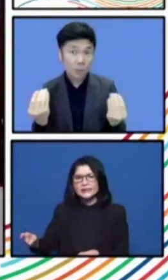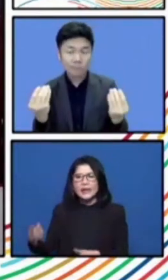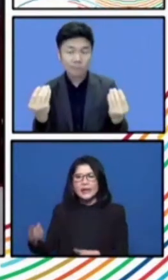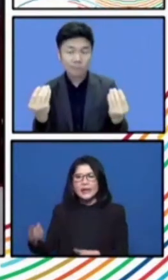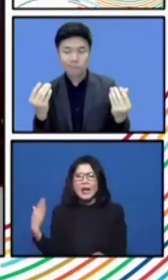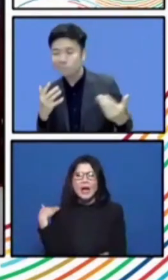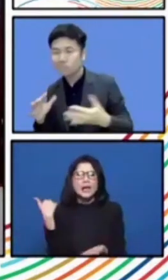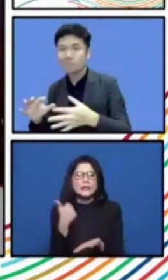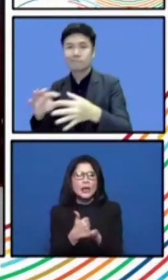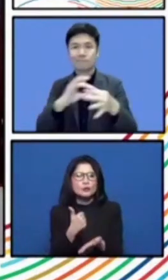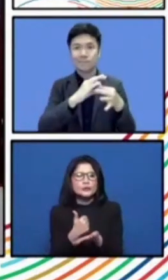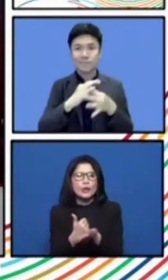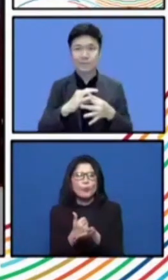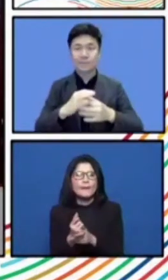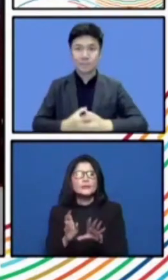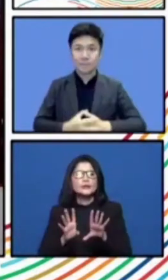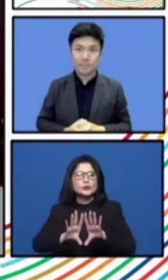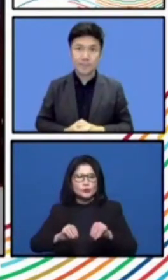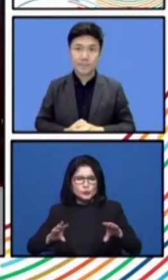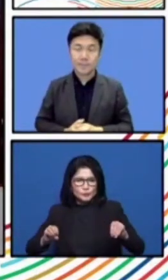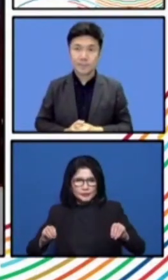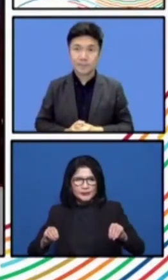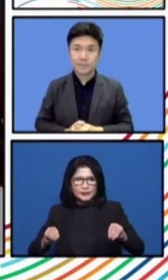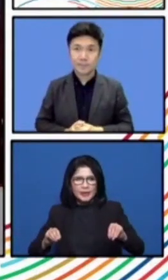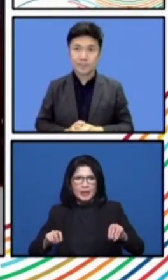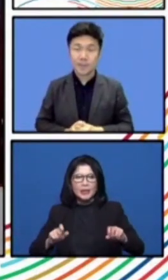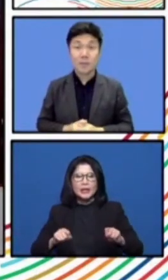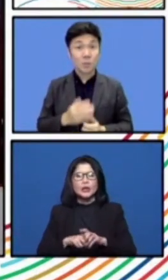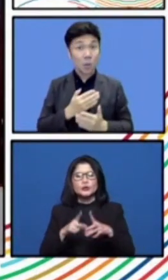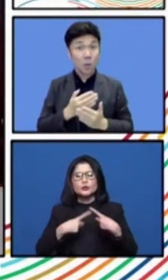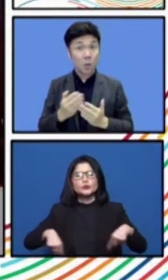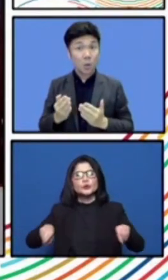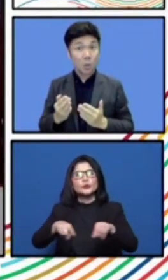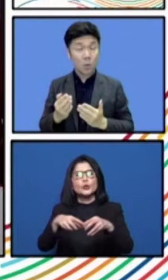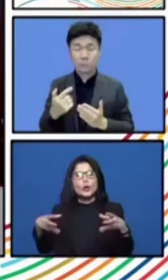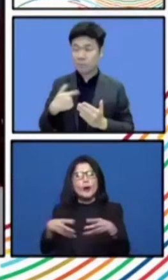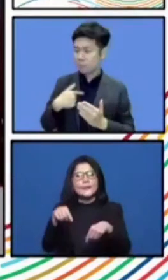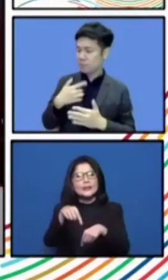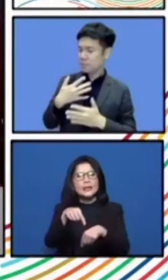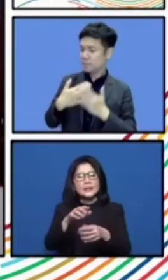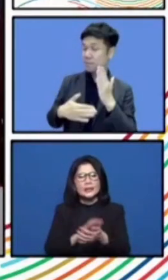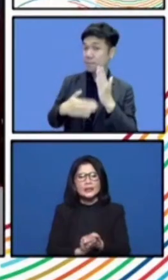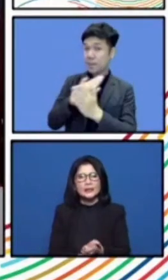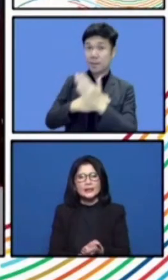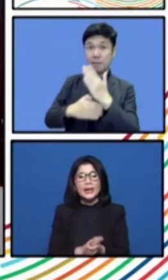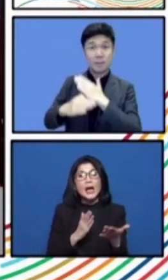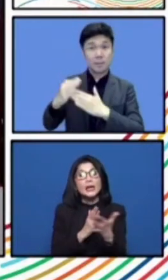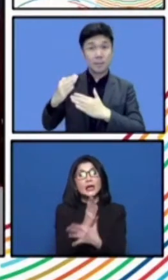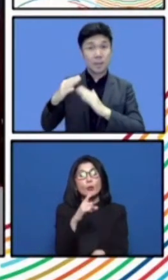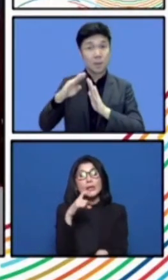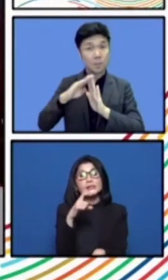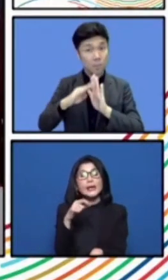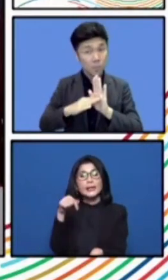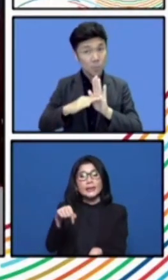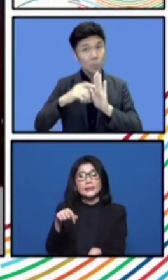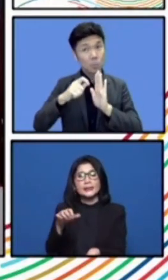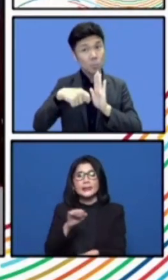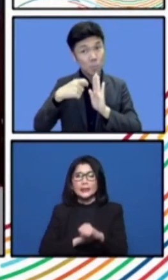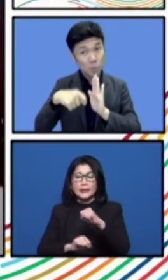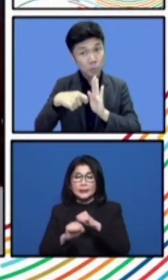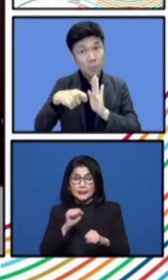in this way disability related work can be included into the overall government